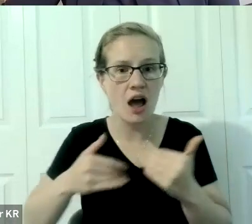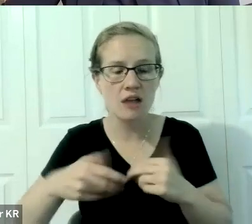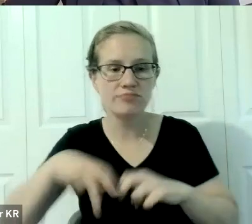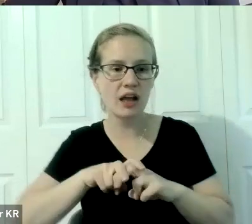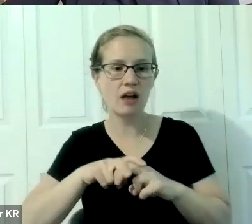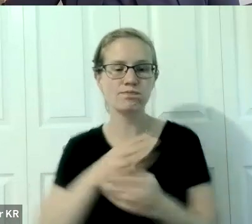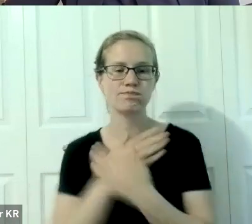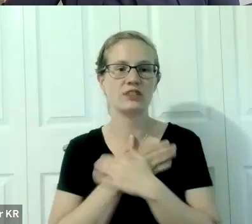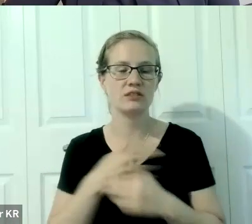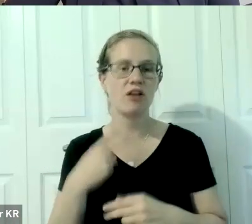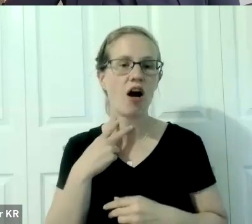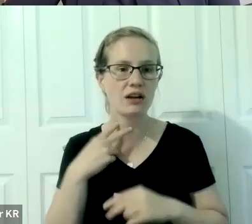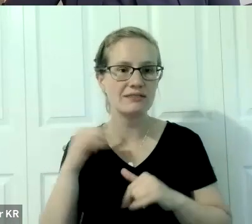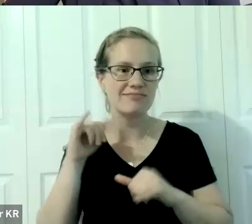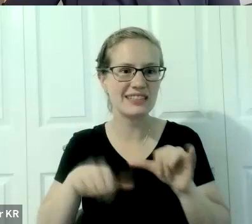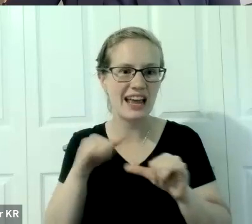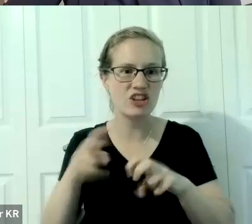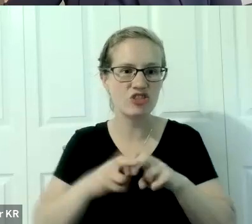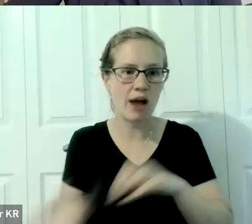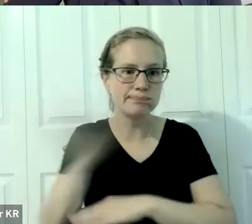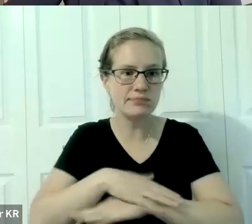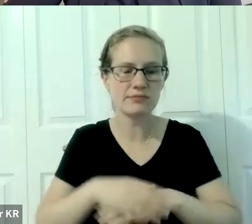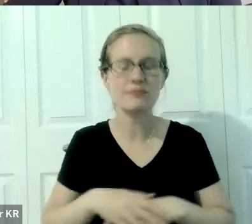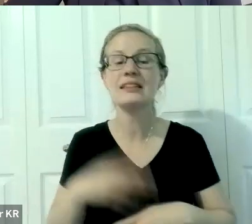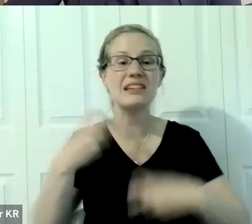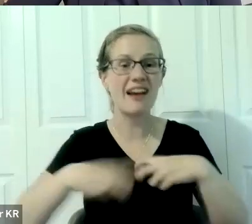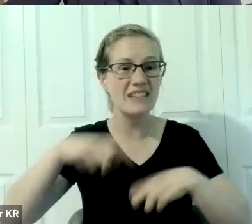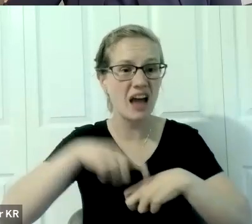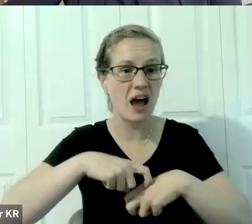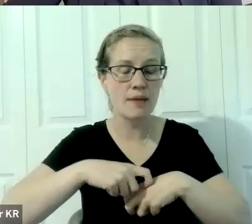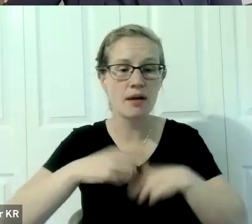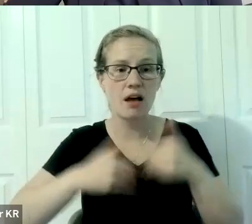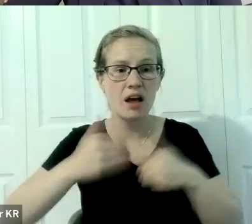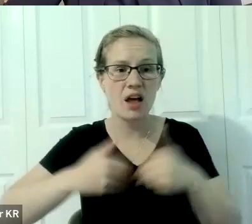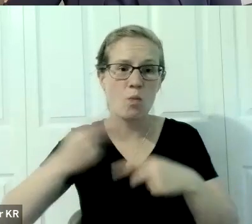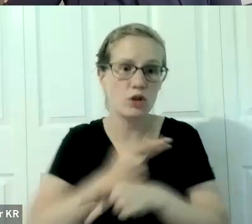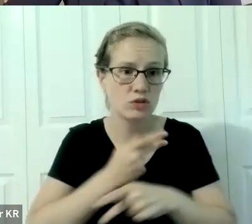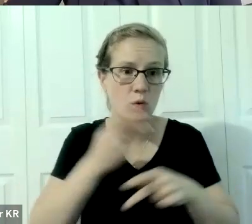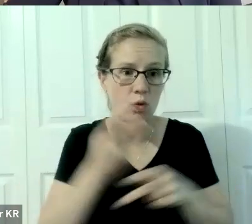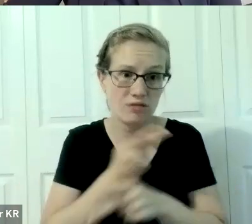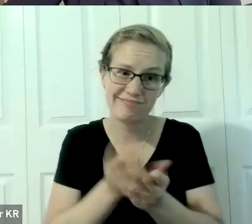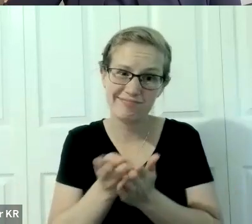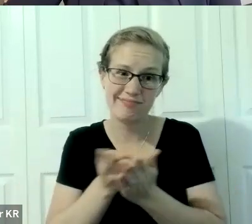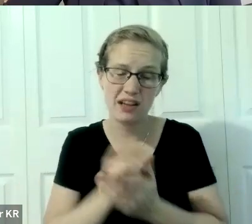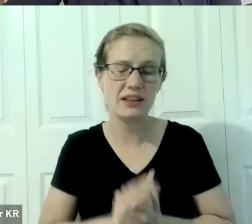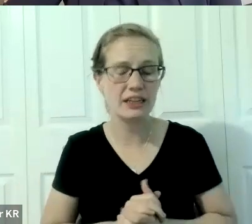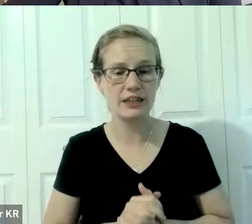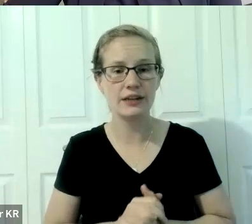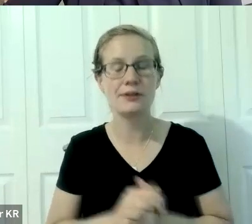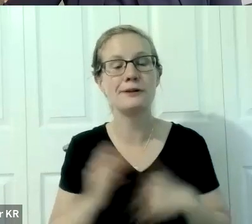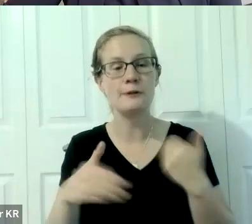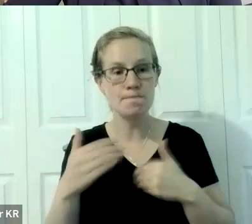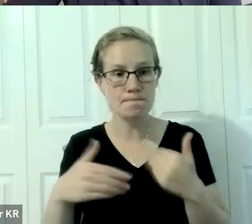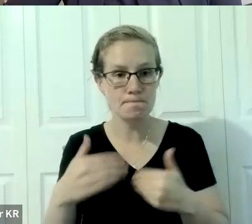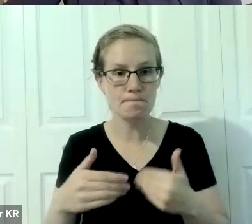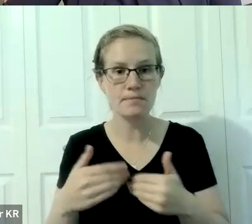was an extremely difficult period that only got worse, to be honest. So over the course